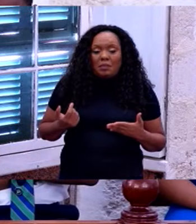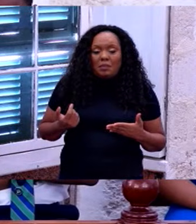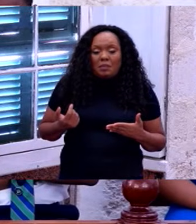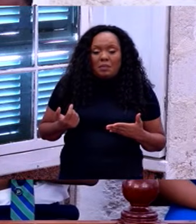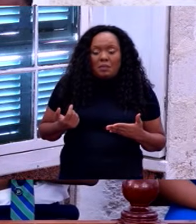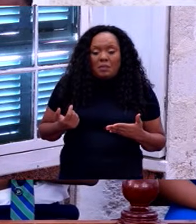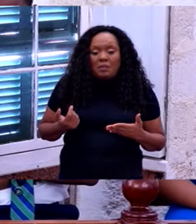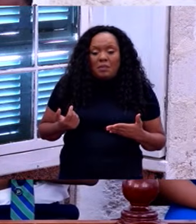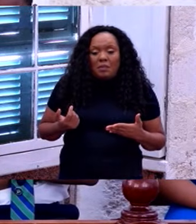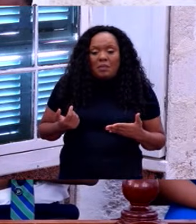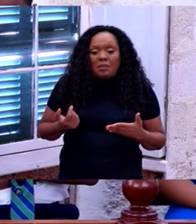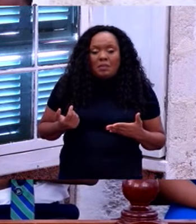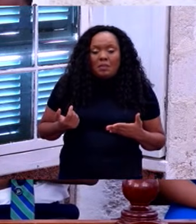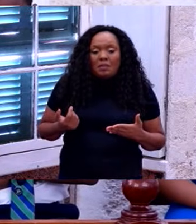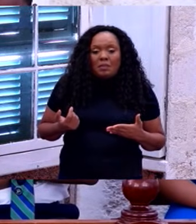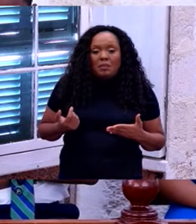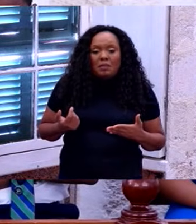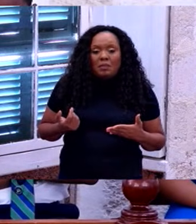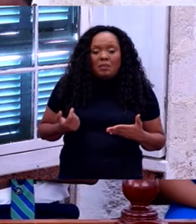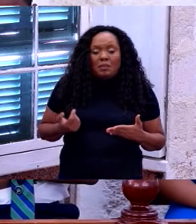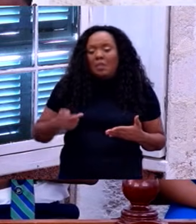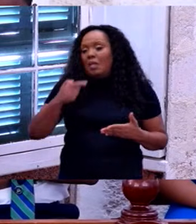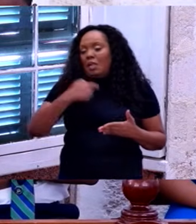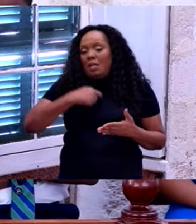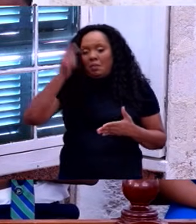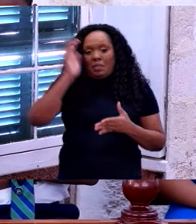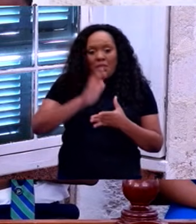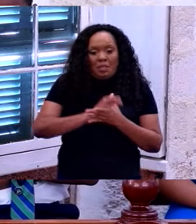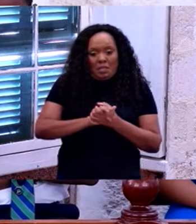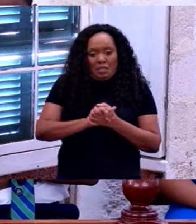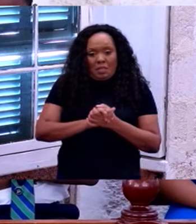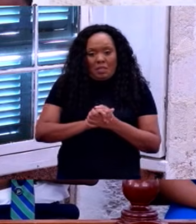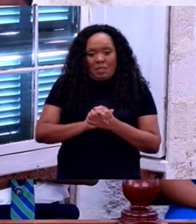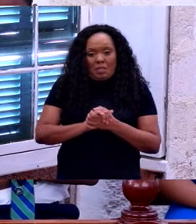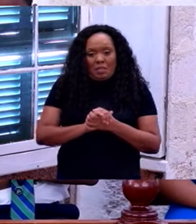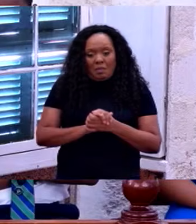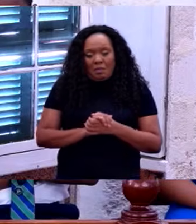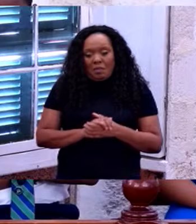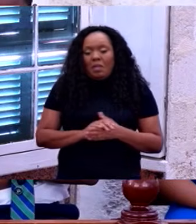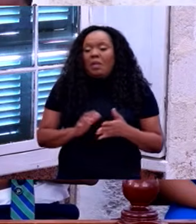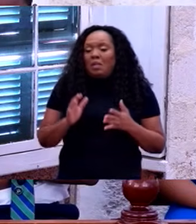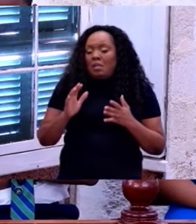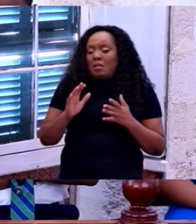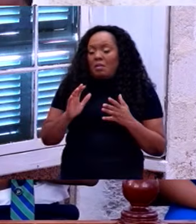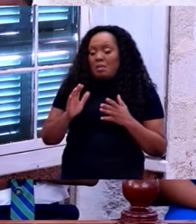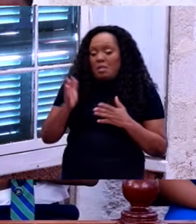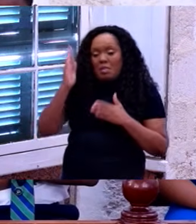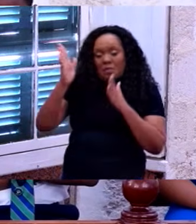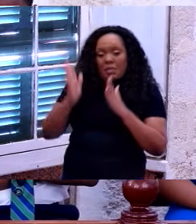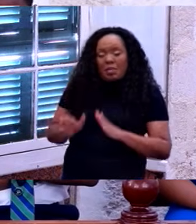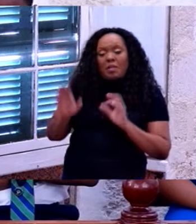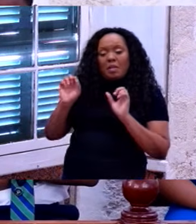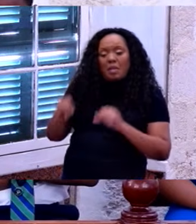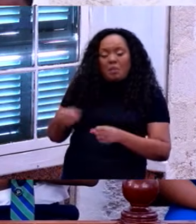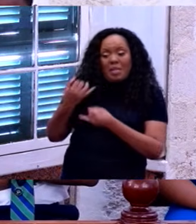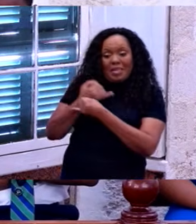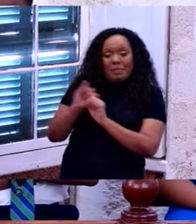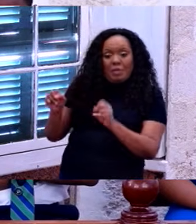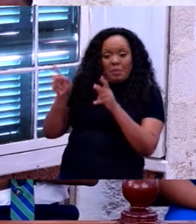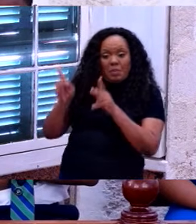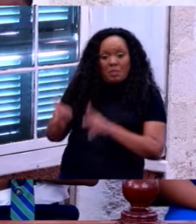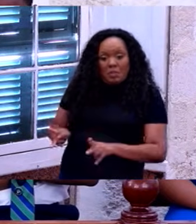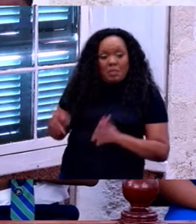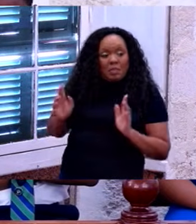the independence of the office, but I believe that the 2 issues I've raised in relation to where the speaker is being drawn